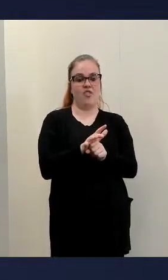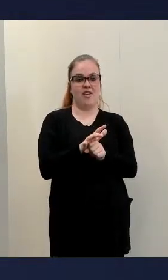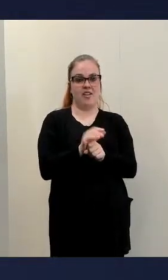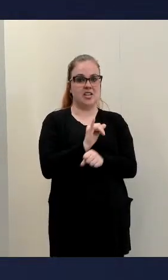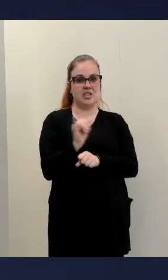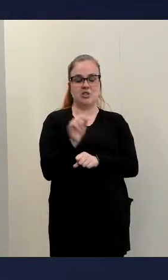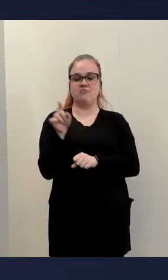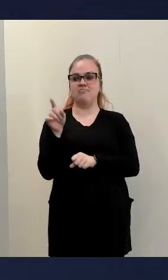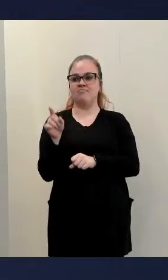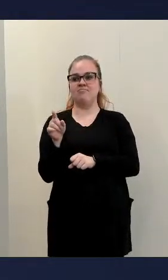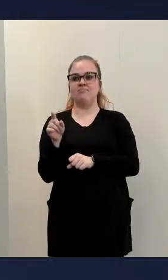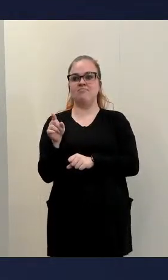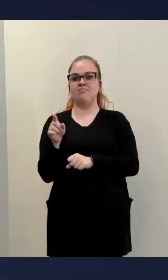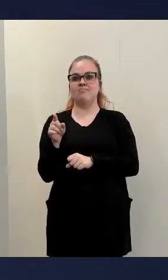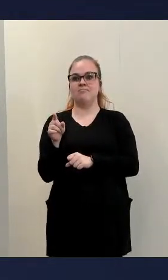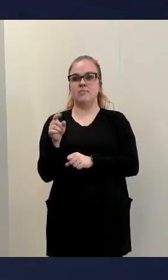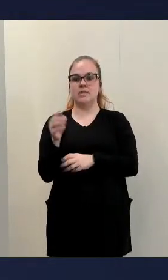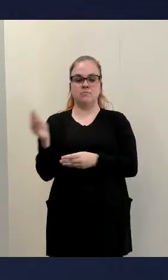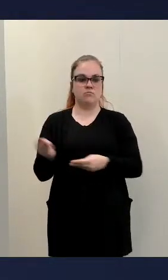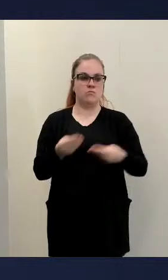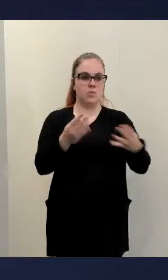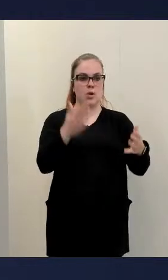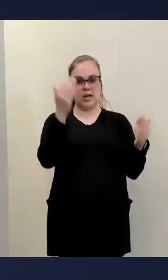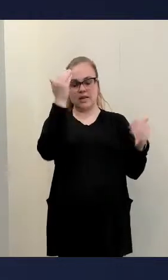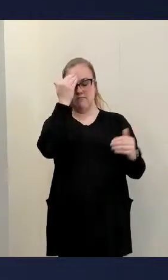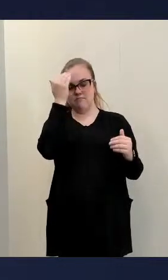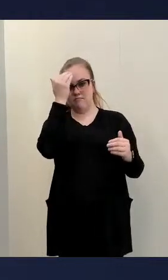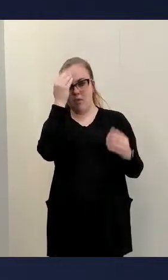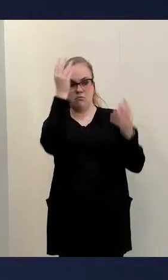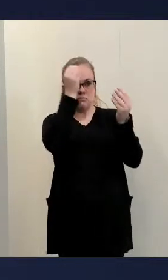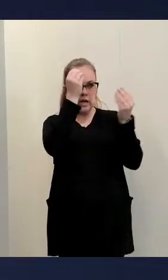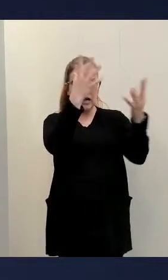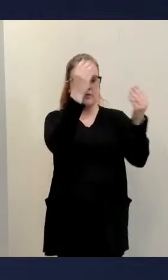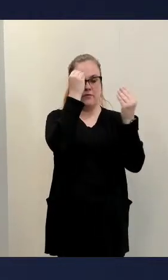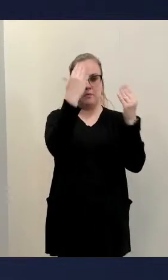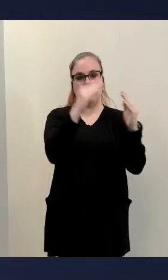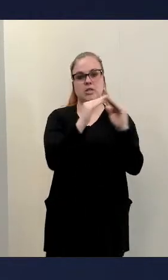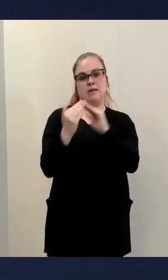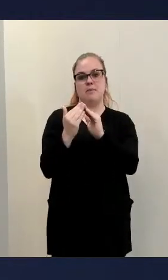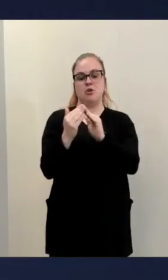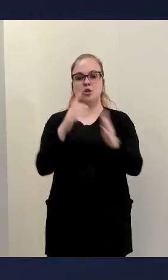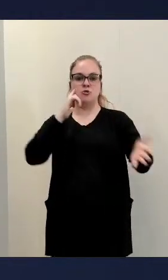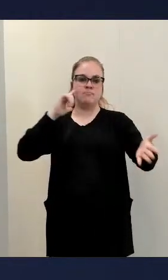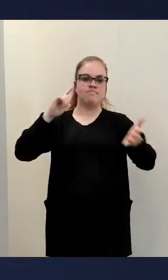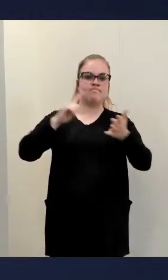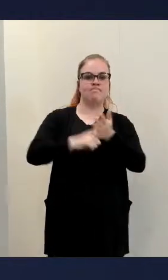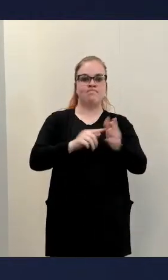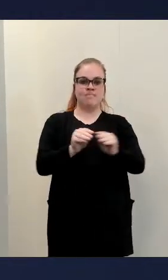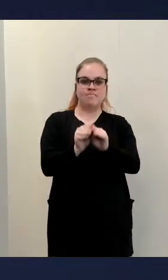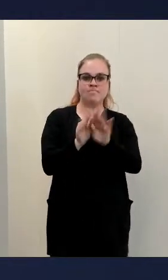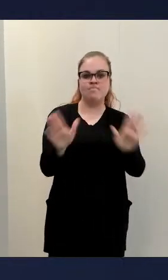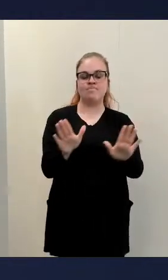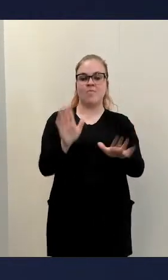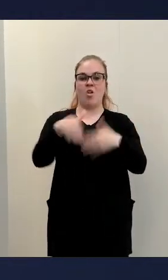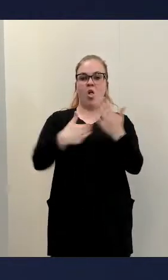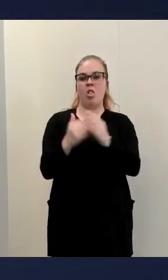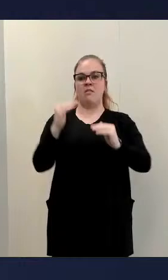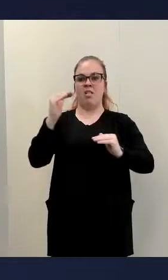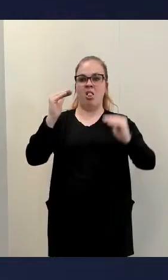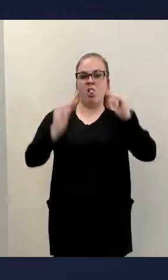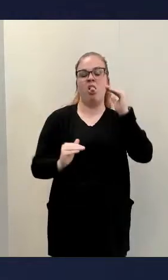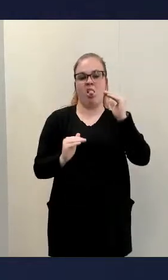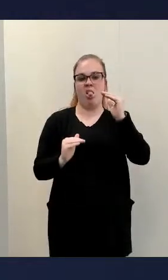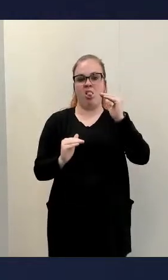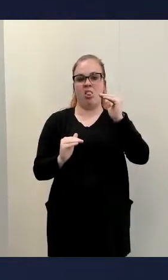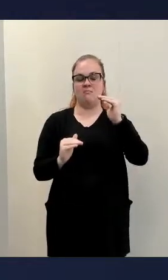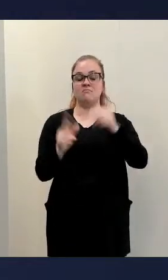just bringing knowledge and information to the community to expose those health disparities that marginalized communities